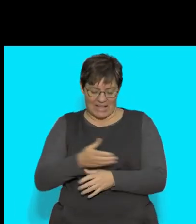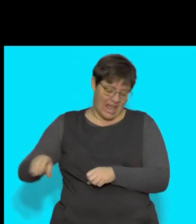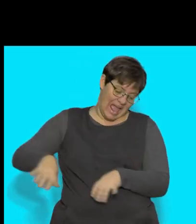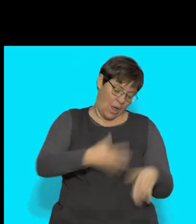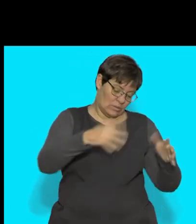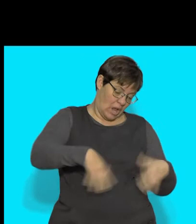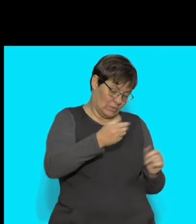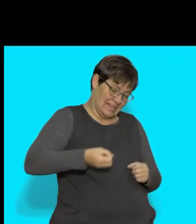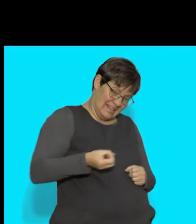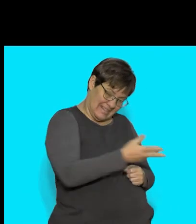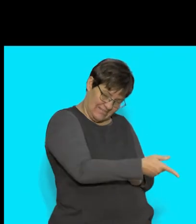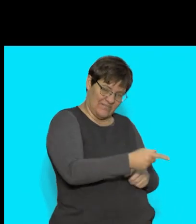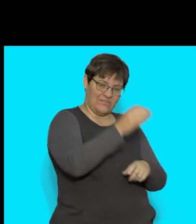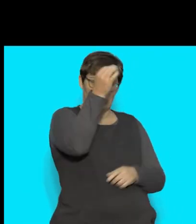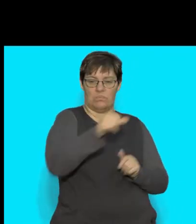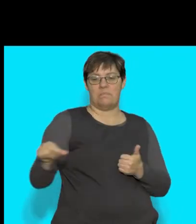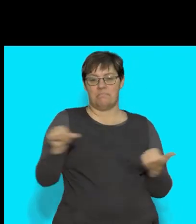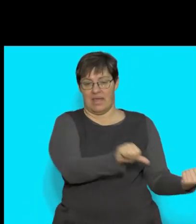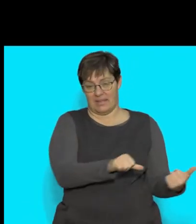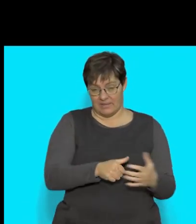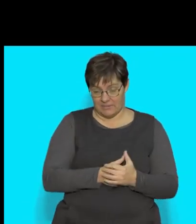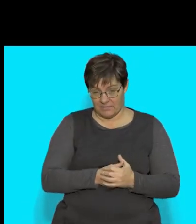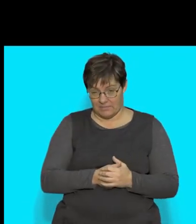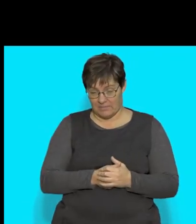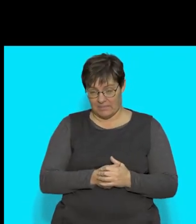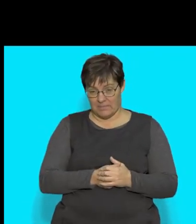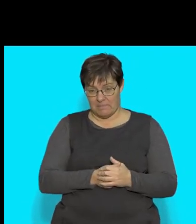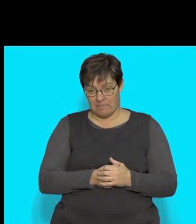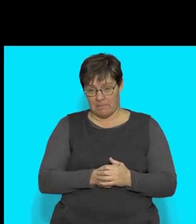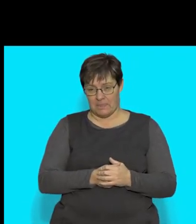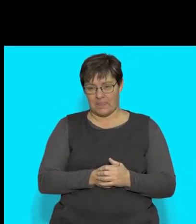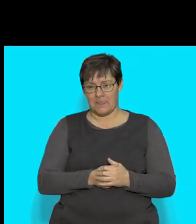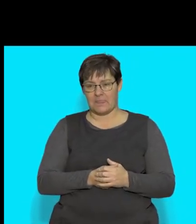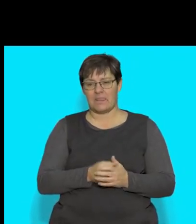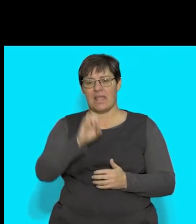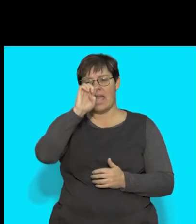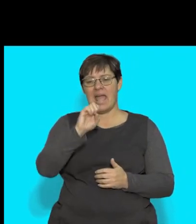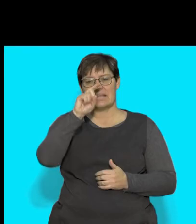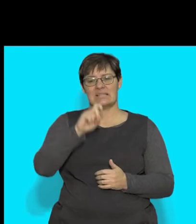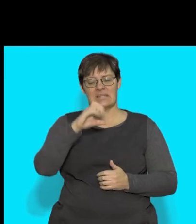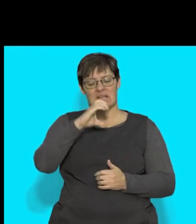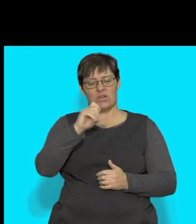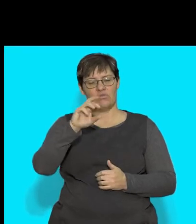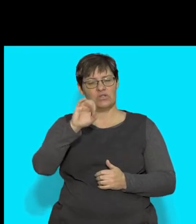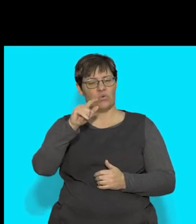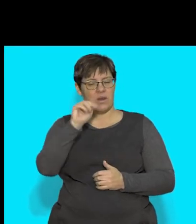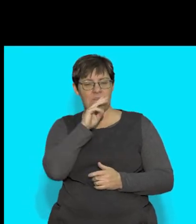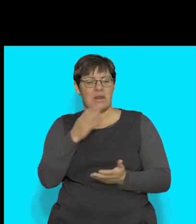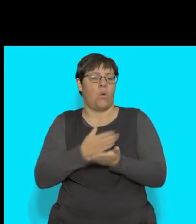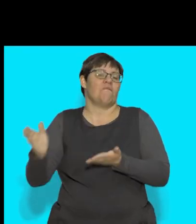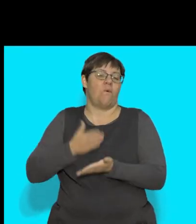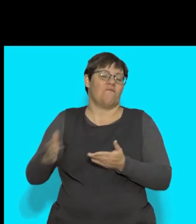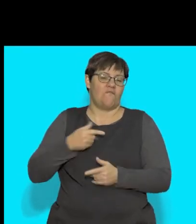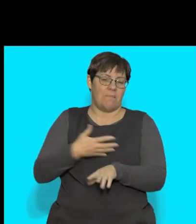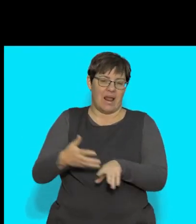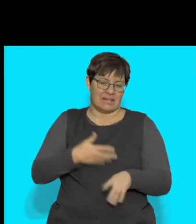excretion. And let's go back to that definition of excretion. What did excretion mean? Getting rid